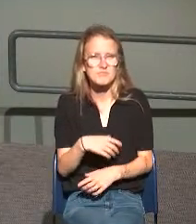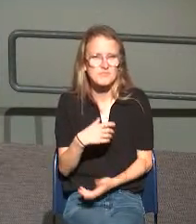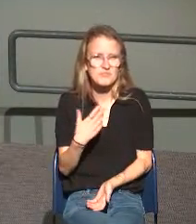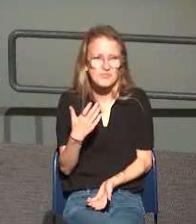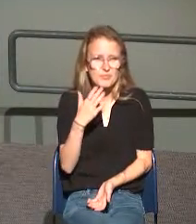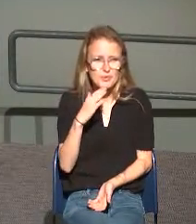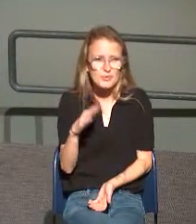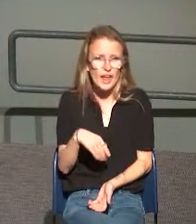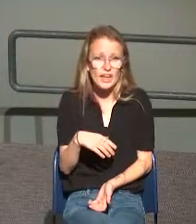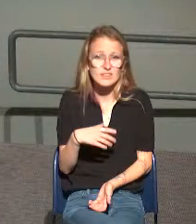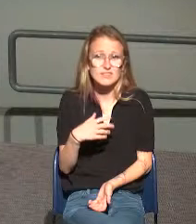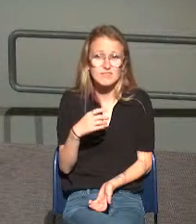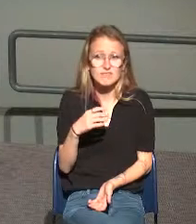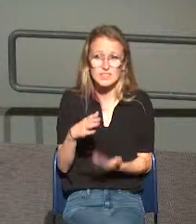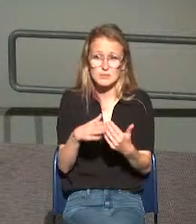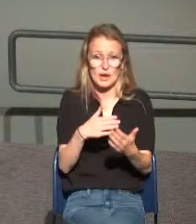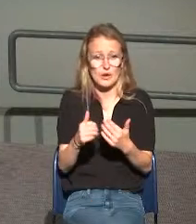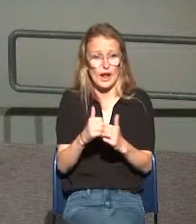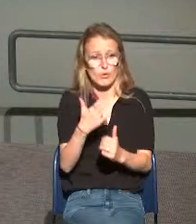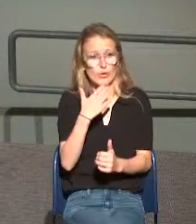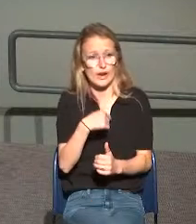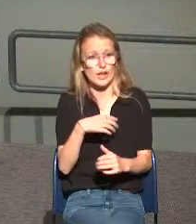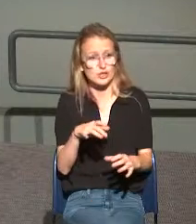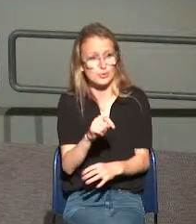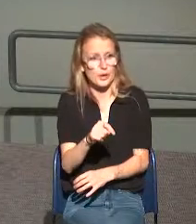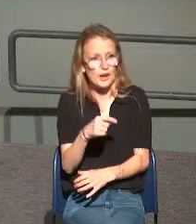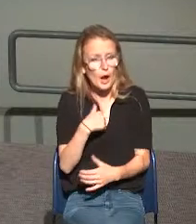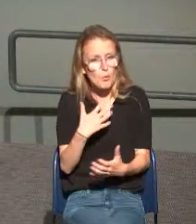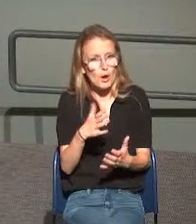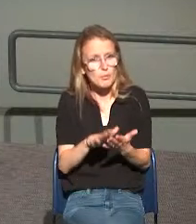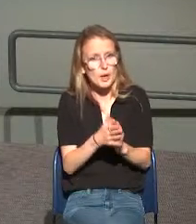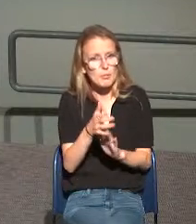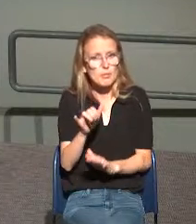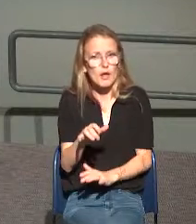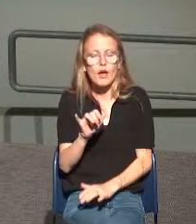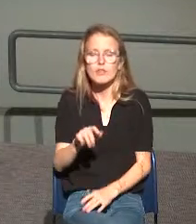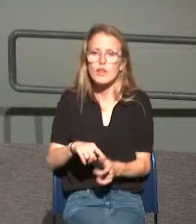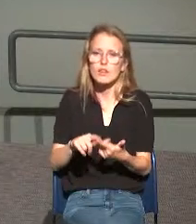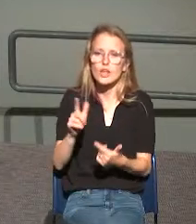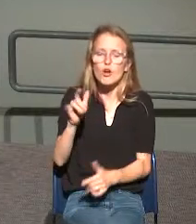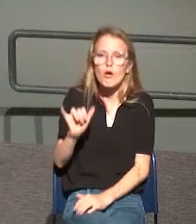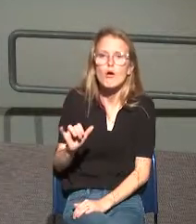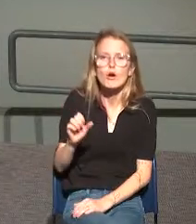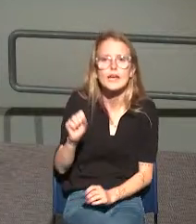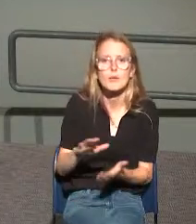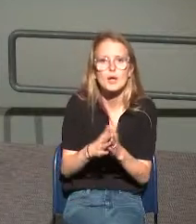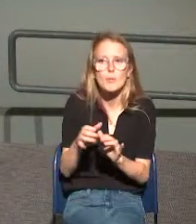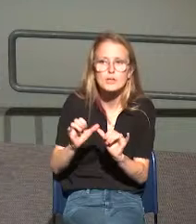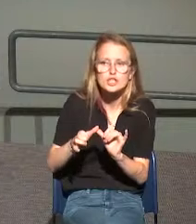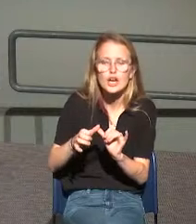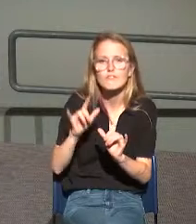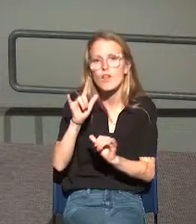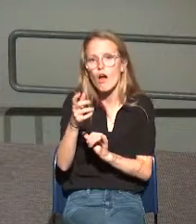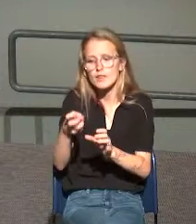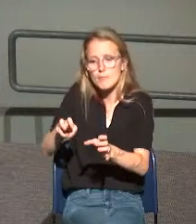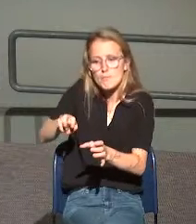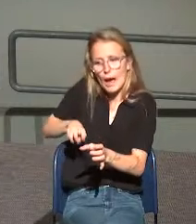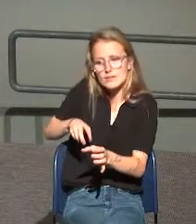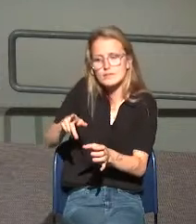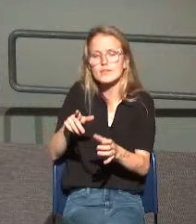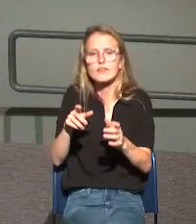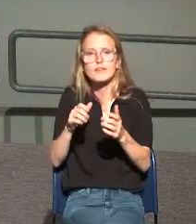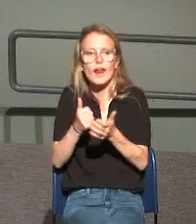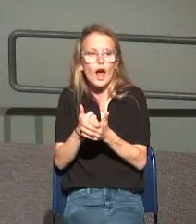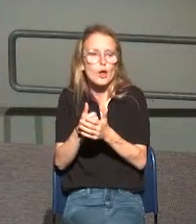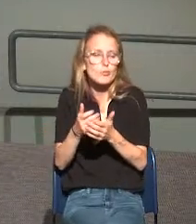fly in fighters, which is what I wanted to do. And then I learned that I could be a flight test engineer, fly in the back seat, you know, you help run test